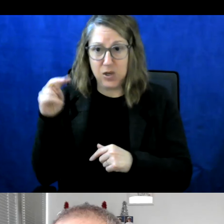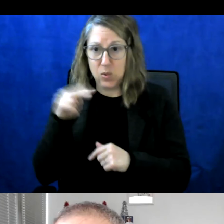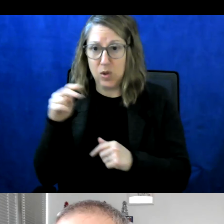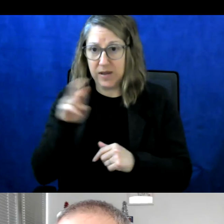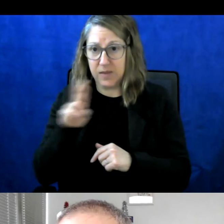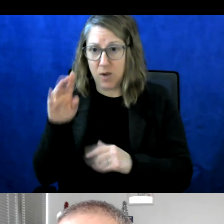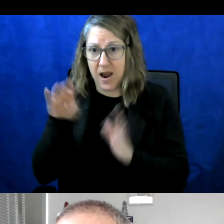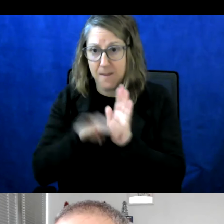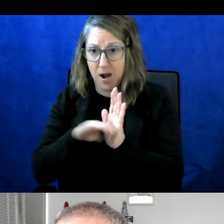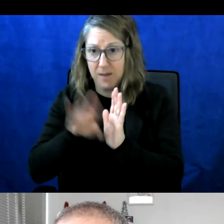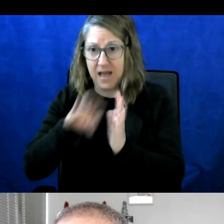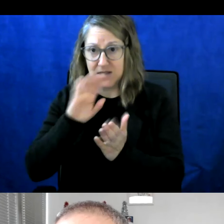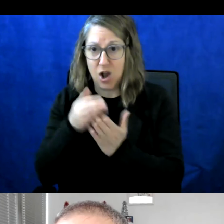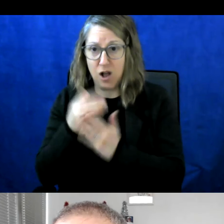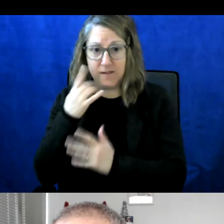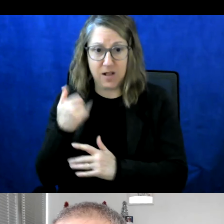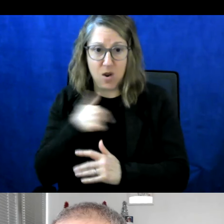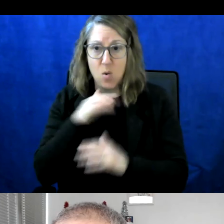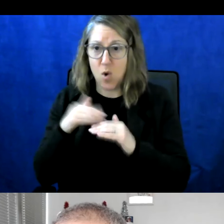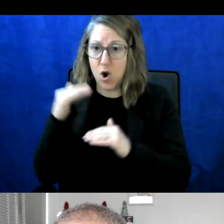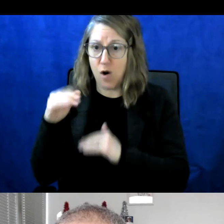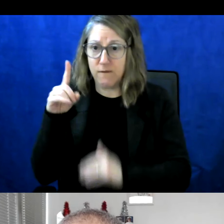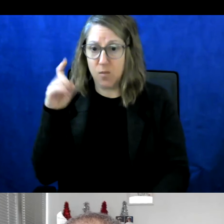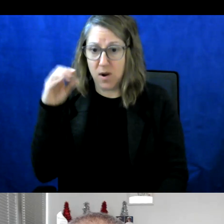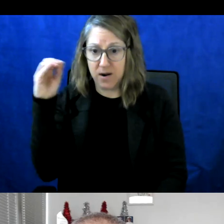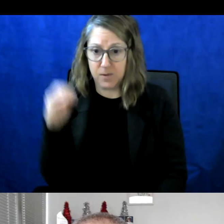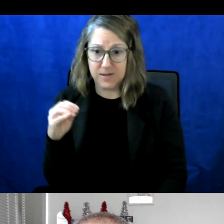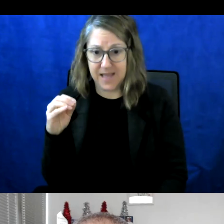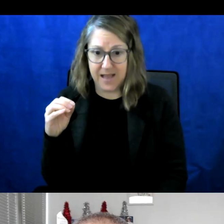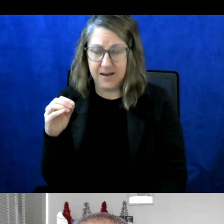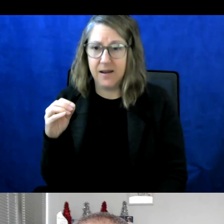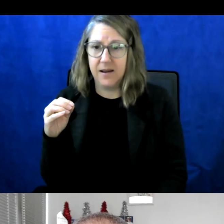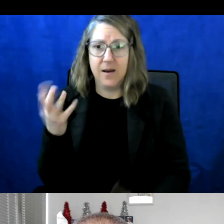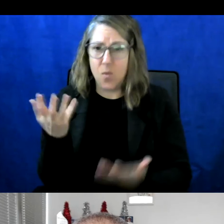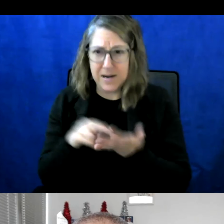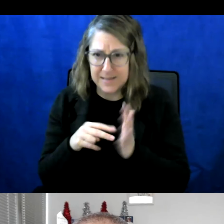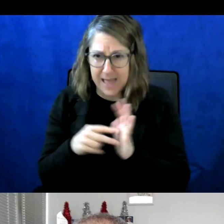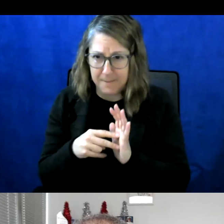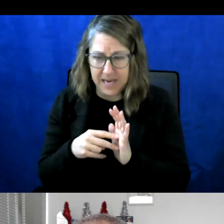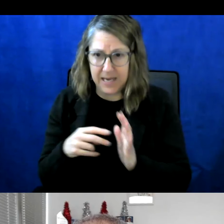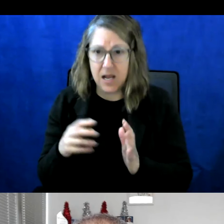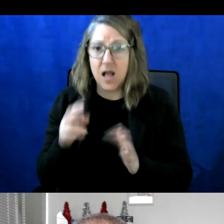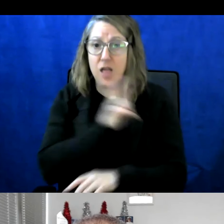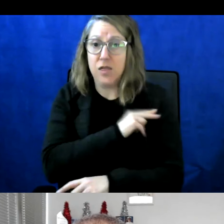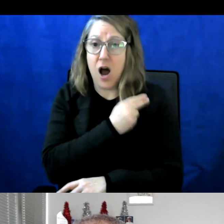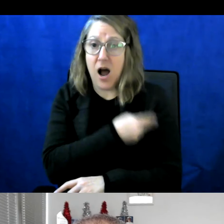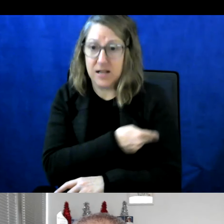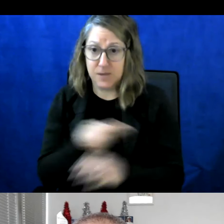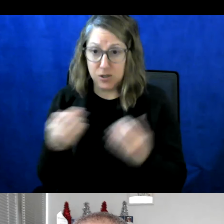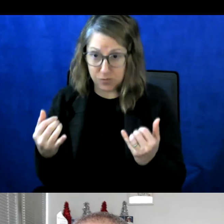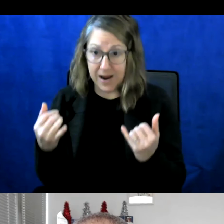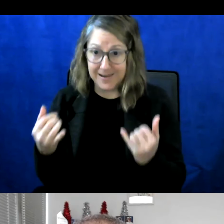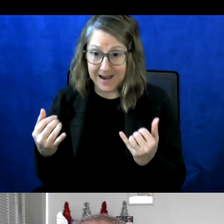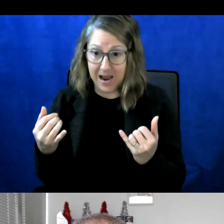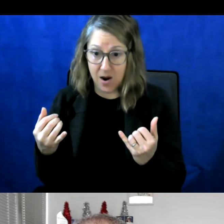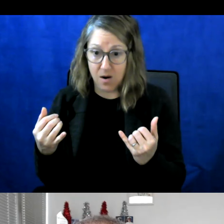California, you can see that we're over 100% census. So what is this to say is that the hospitals right now